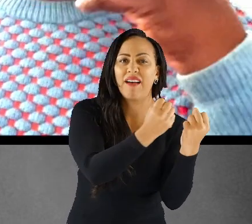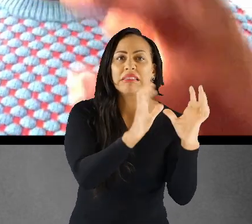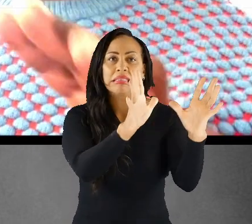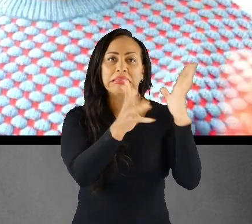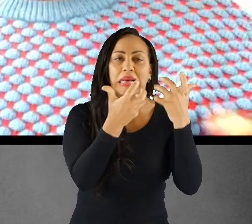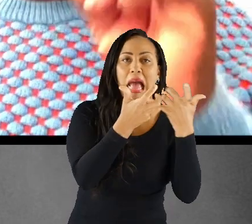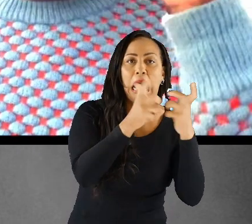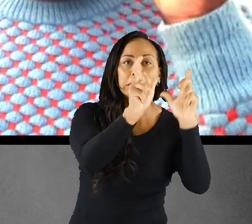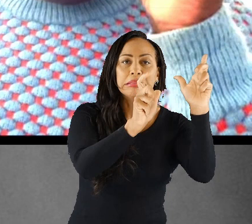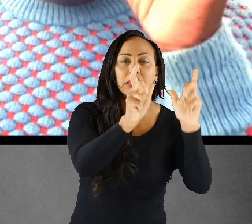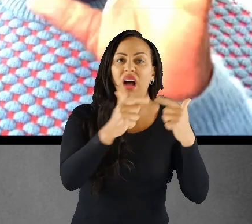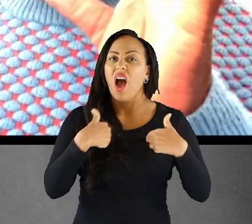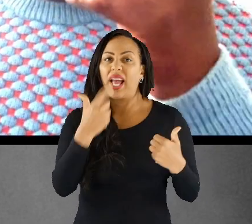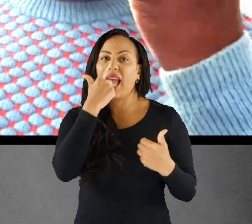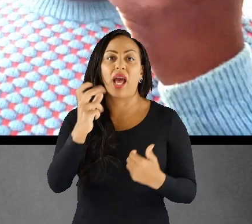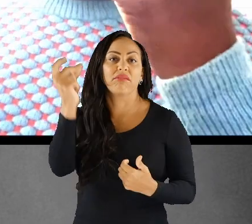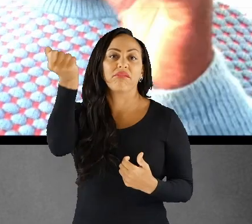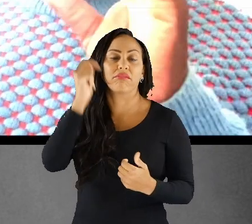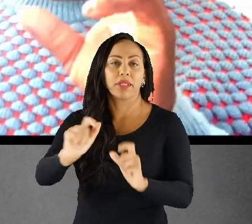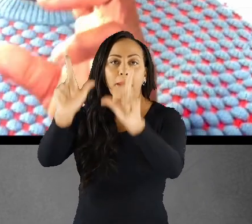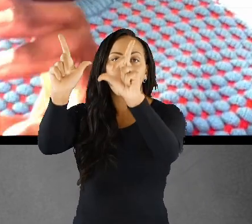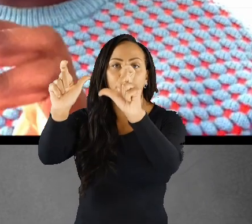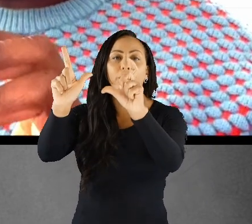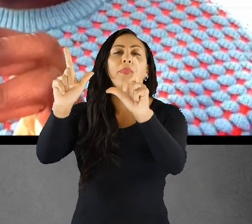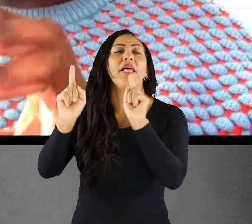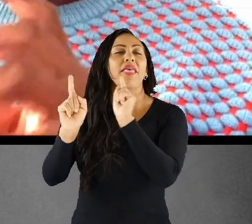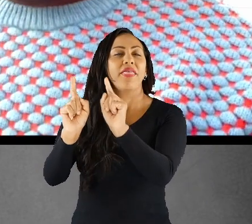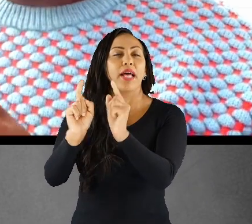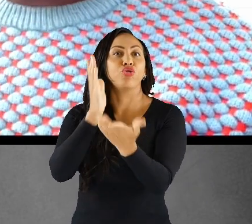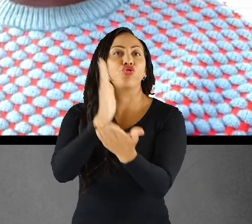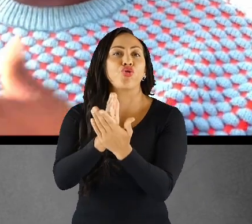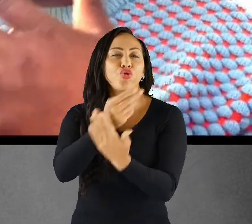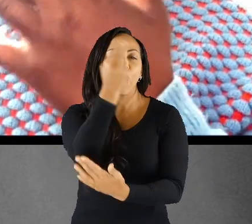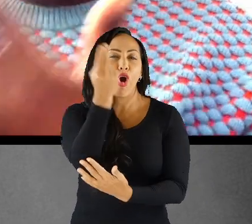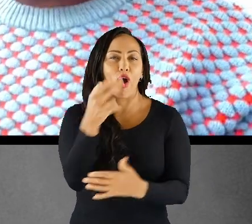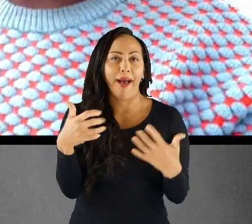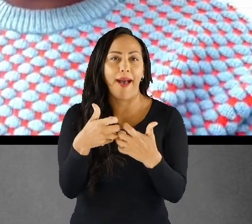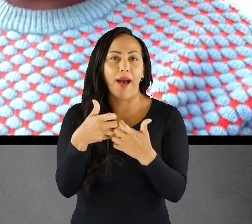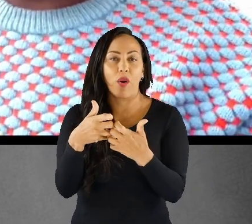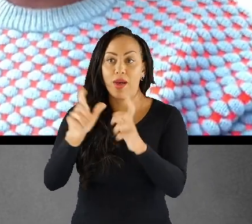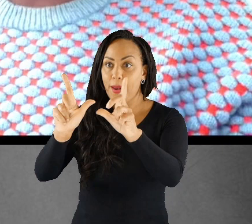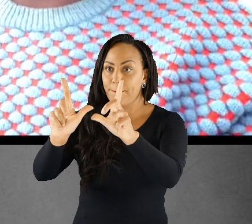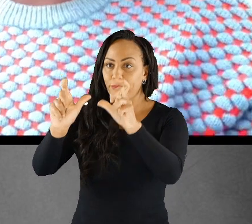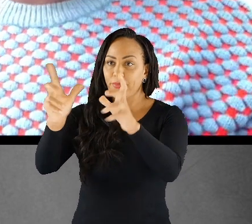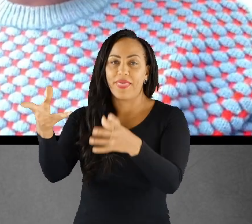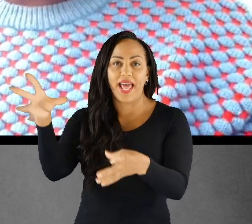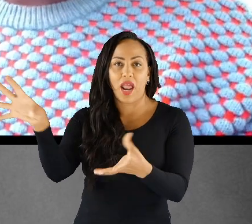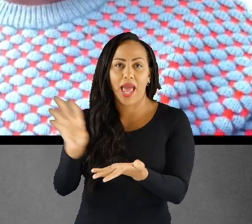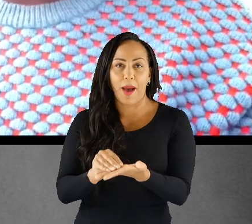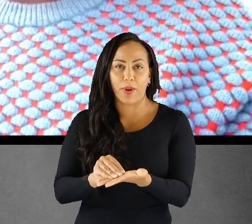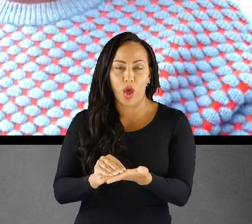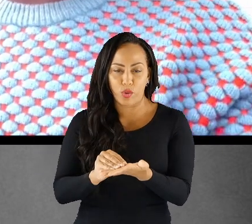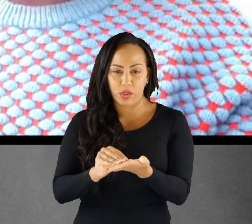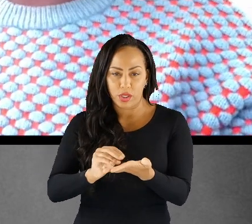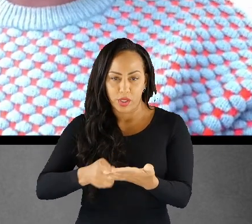So for me, I can do that. Boom, I like that shot. But then the true art comes in manipulating it and making it look beautiful,